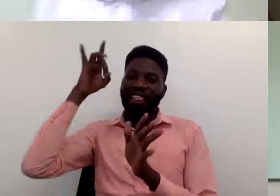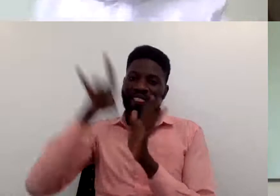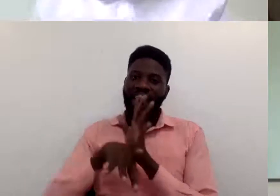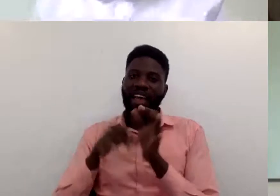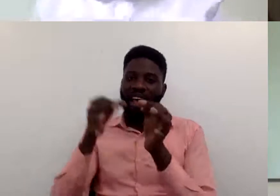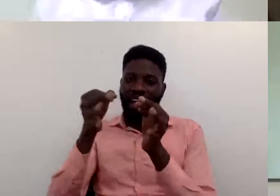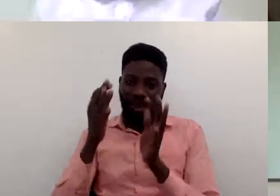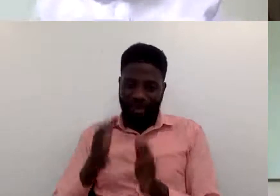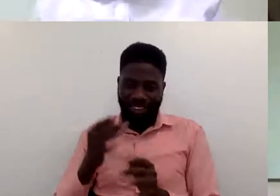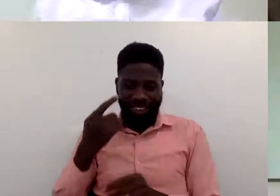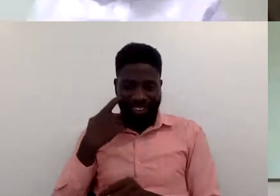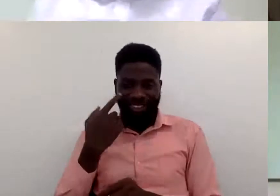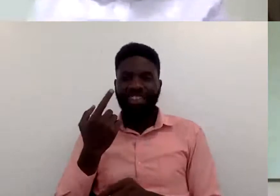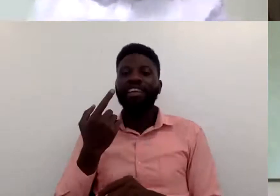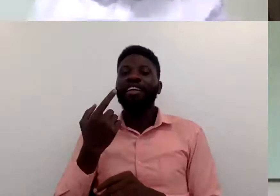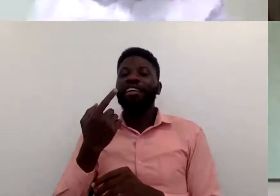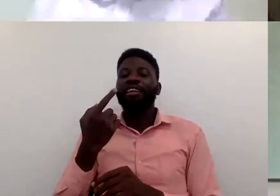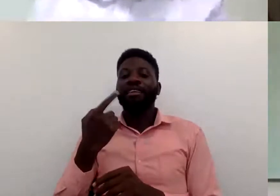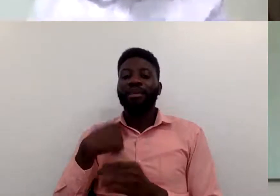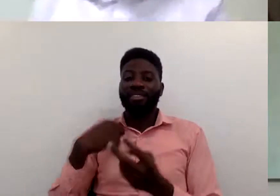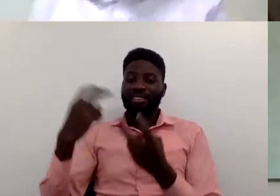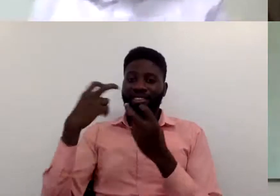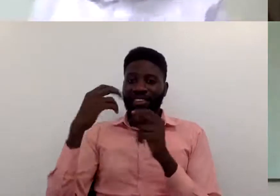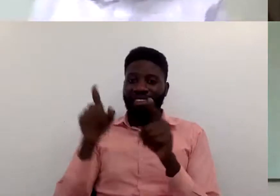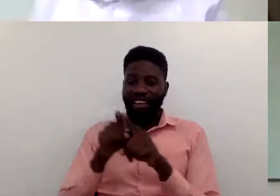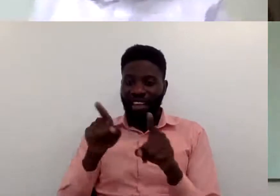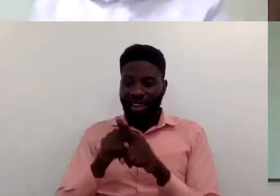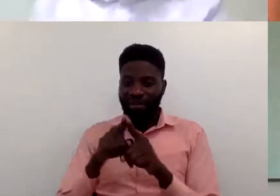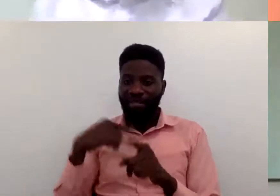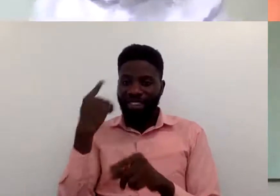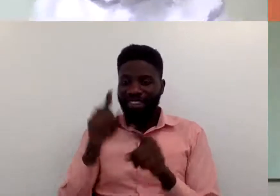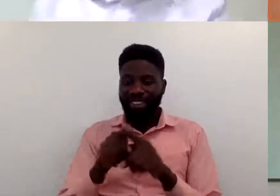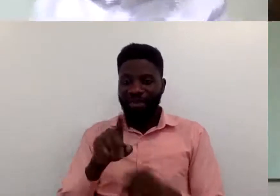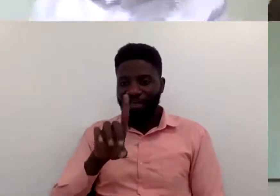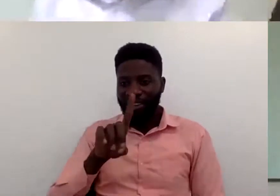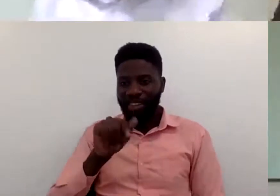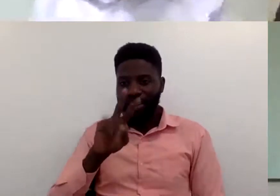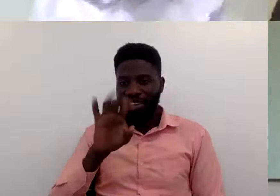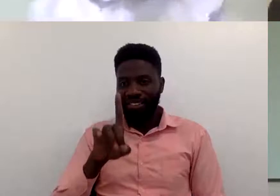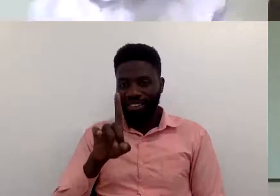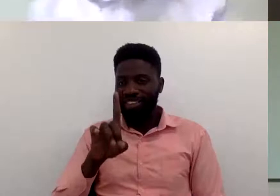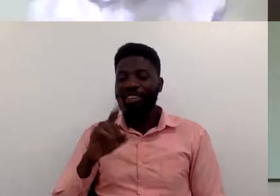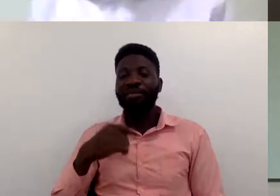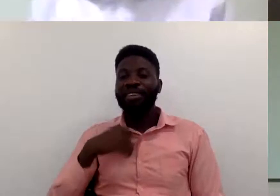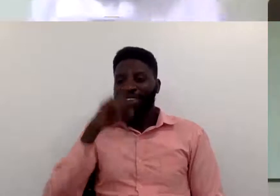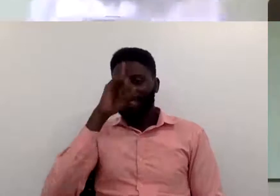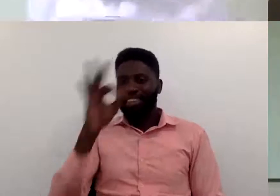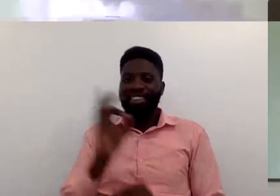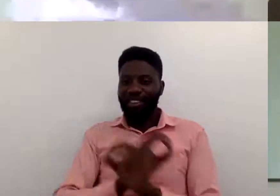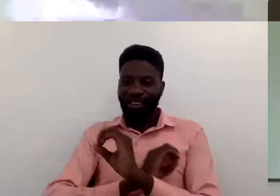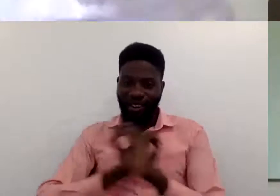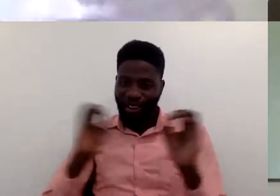see. I don't look like David. I am less serious.